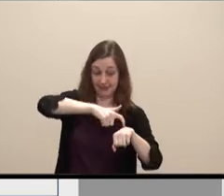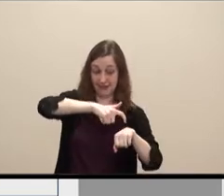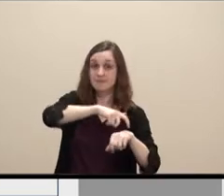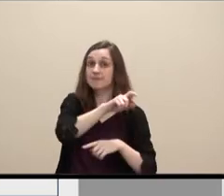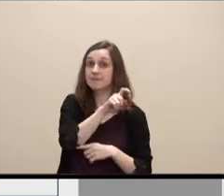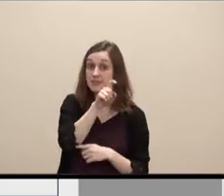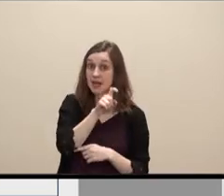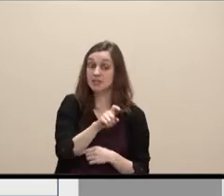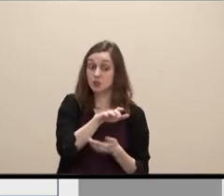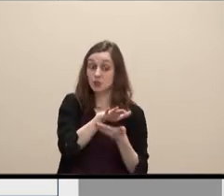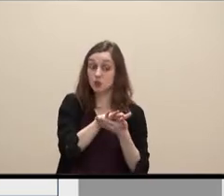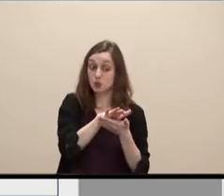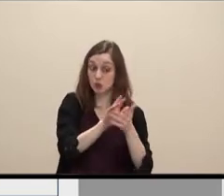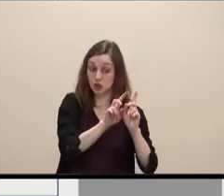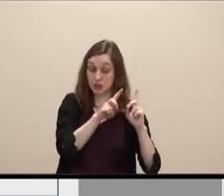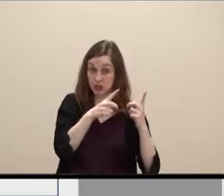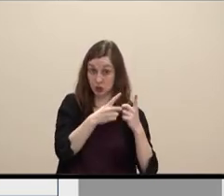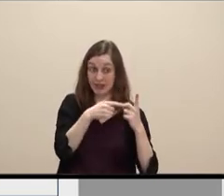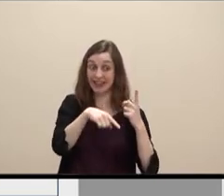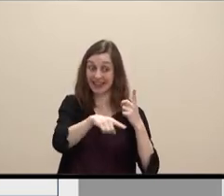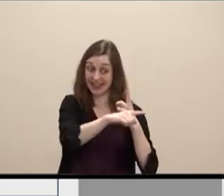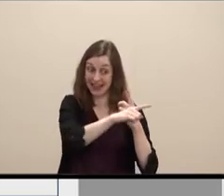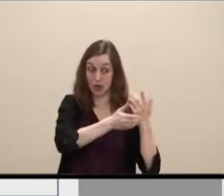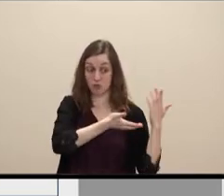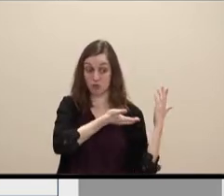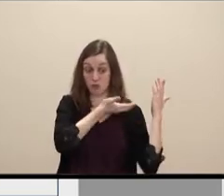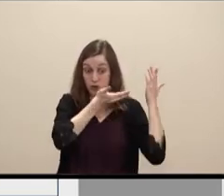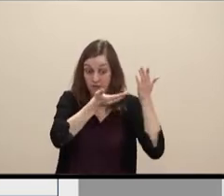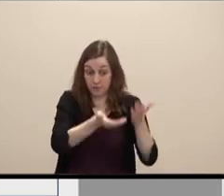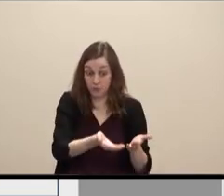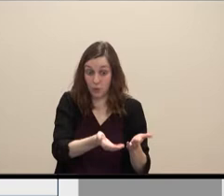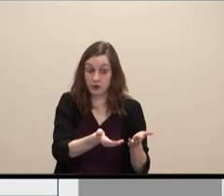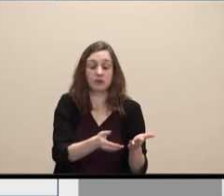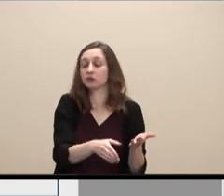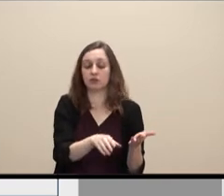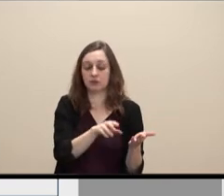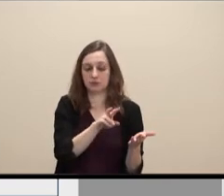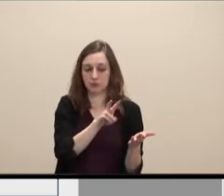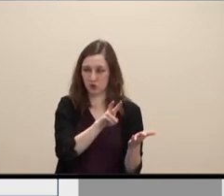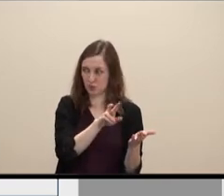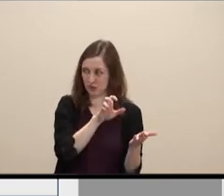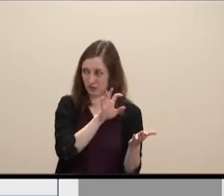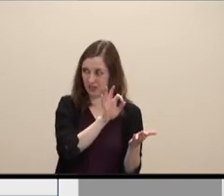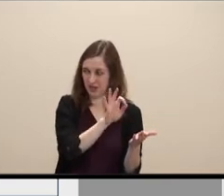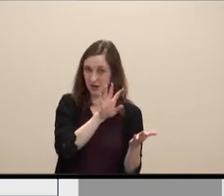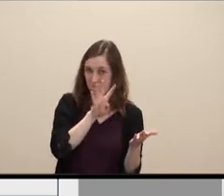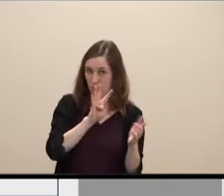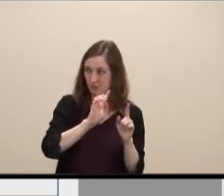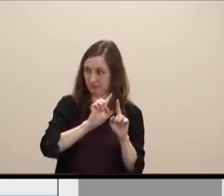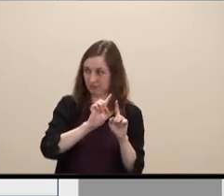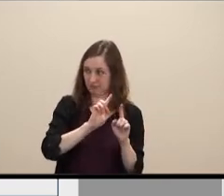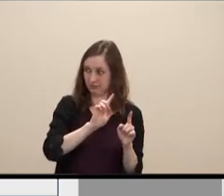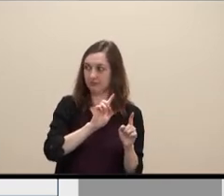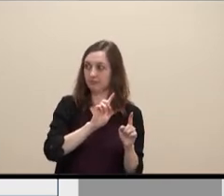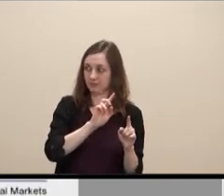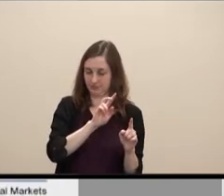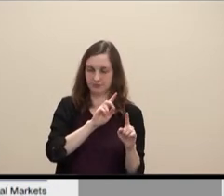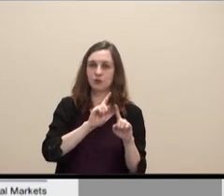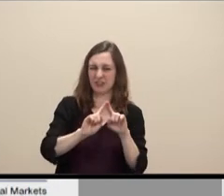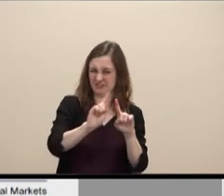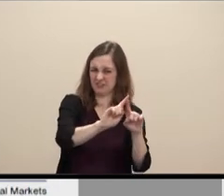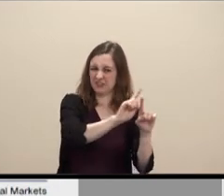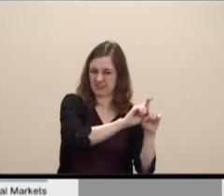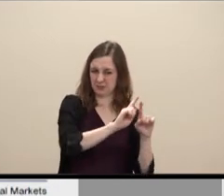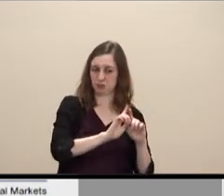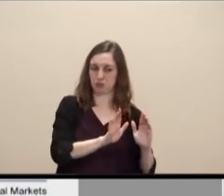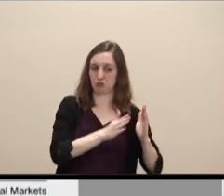brought forth a total of 694 separate propositions to voters across the state,